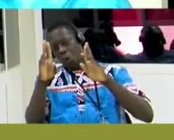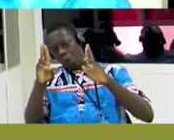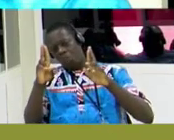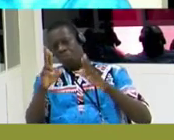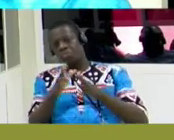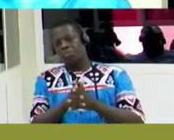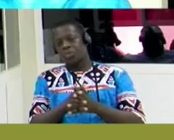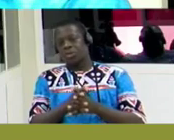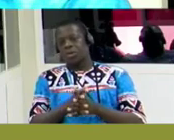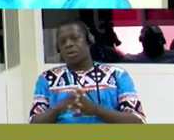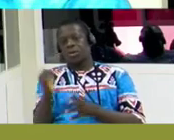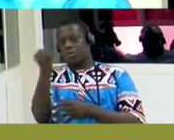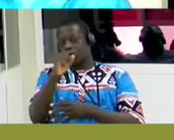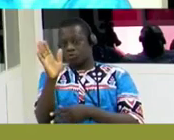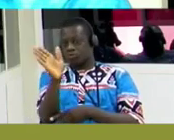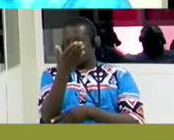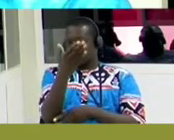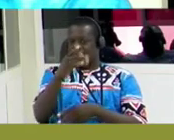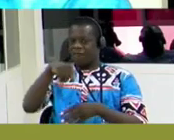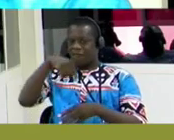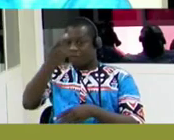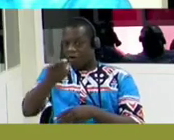because that was what they were going for.